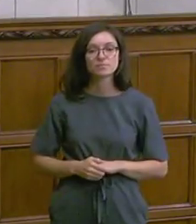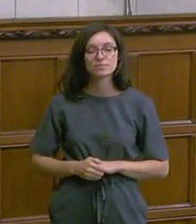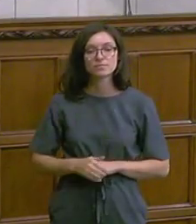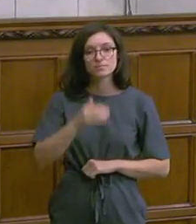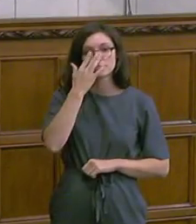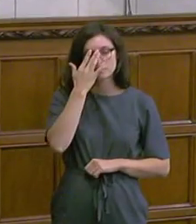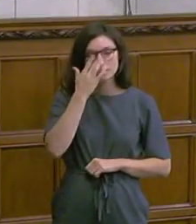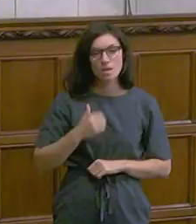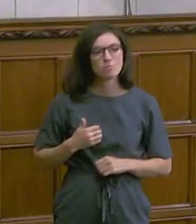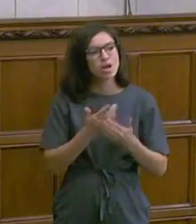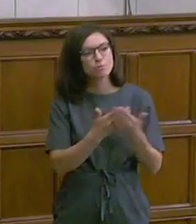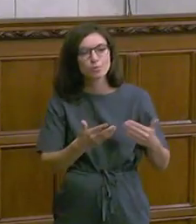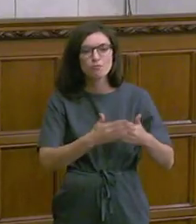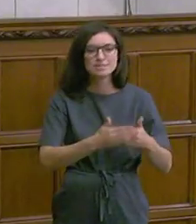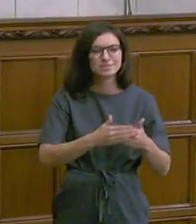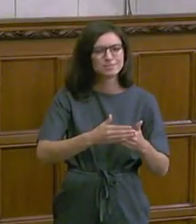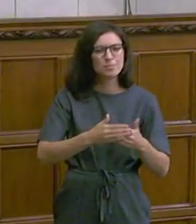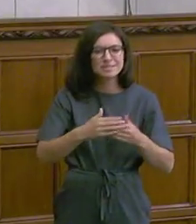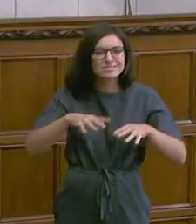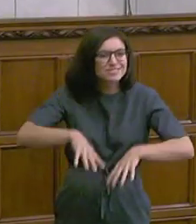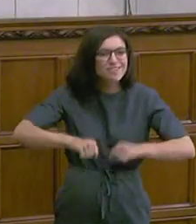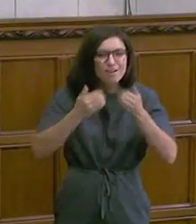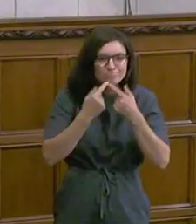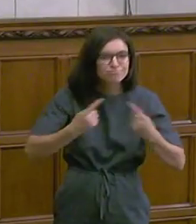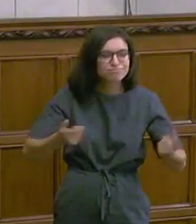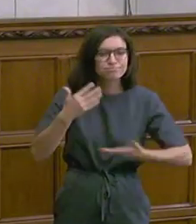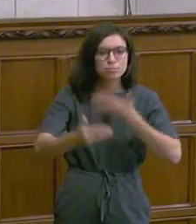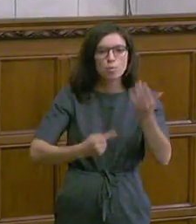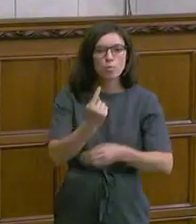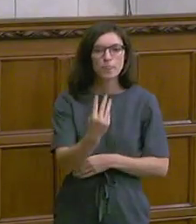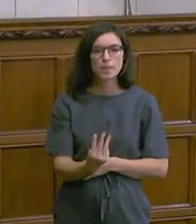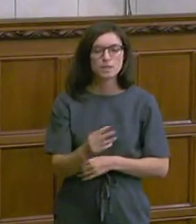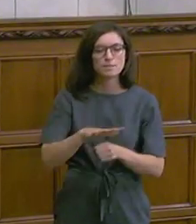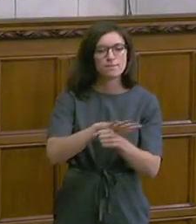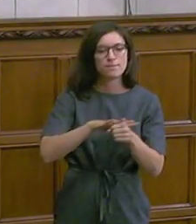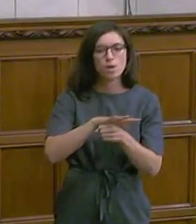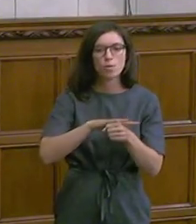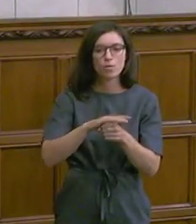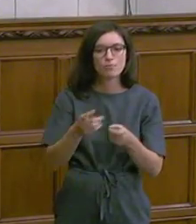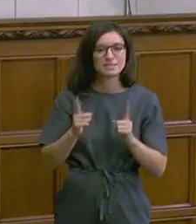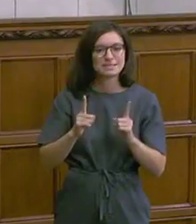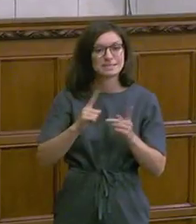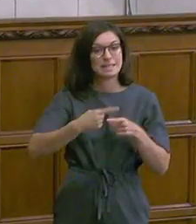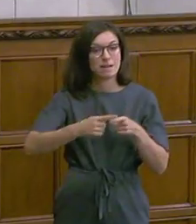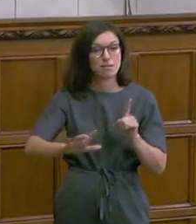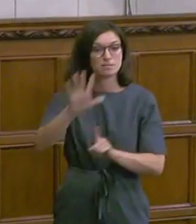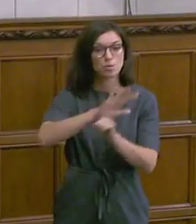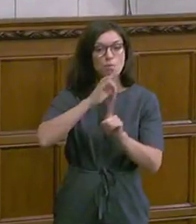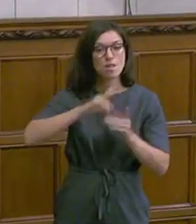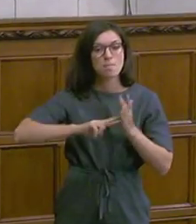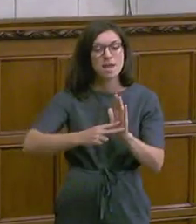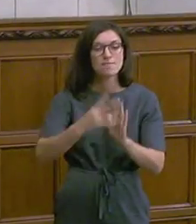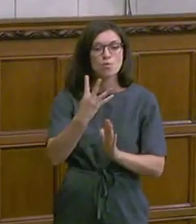opening remarks, that in this environment, over a third of local authorities in England are planning to cut £4